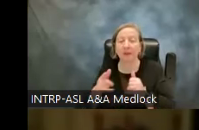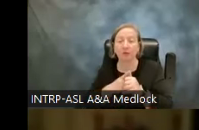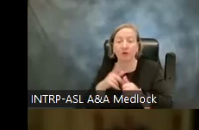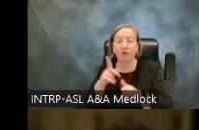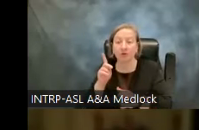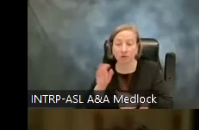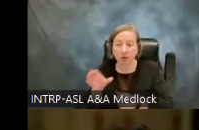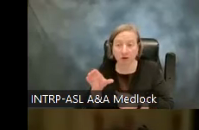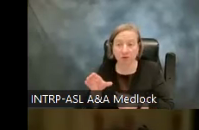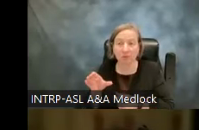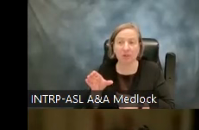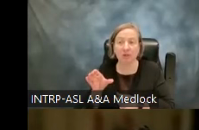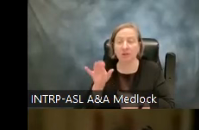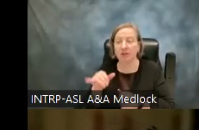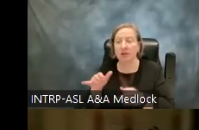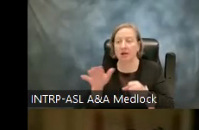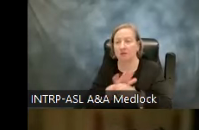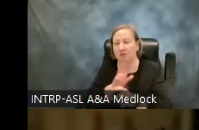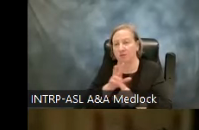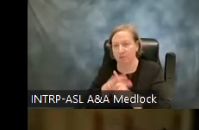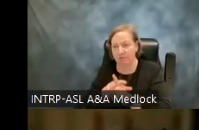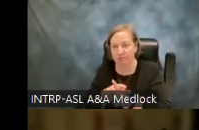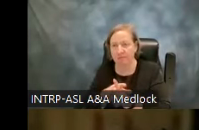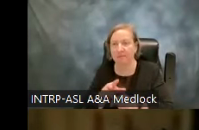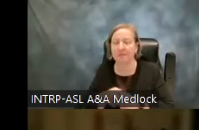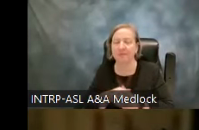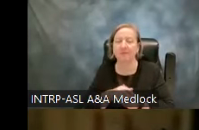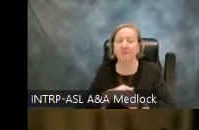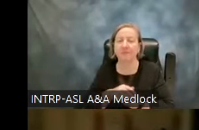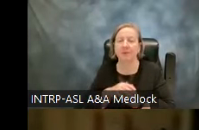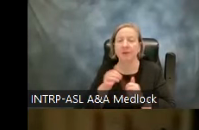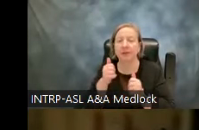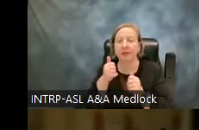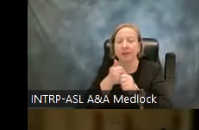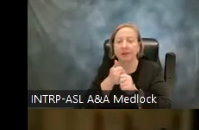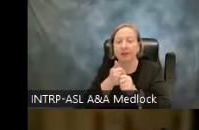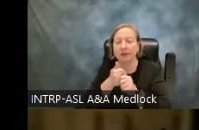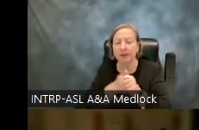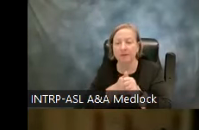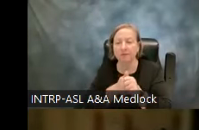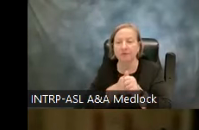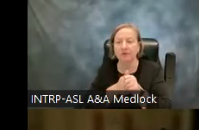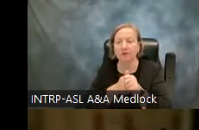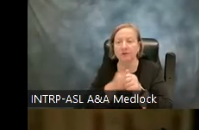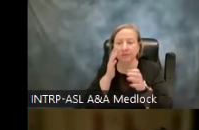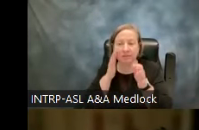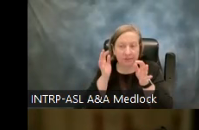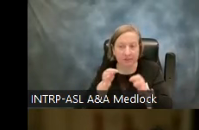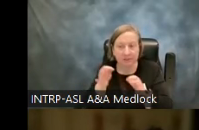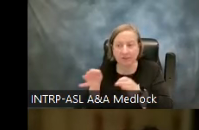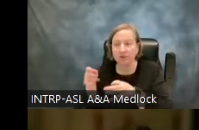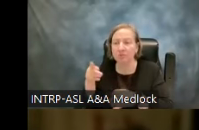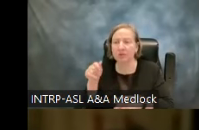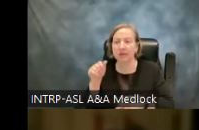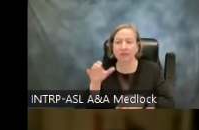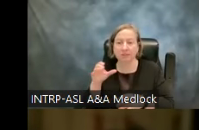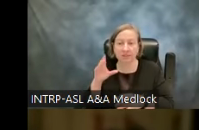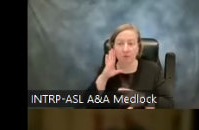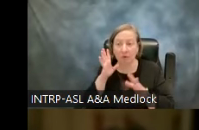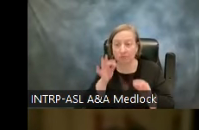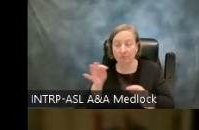document in which that fully applies, that every decision that the PAC would make